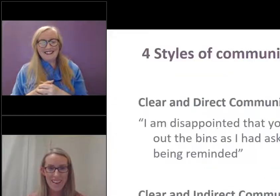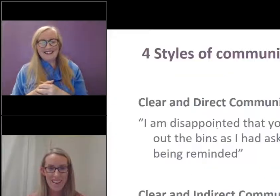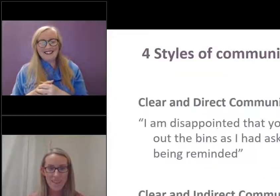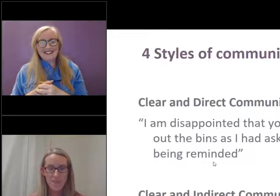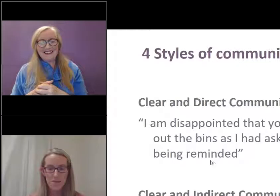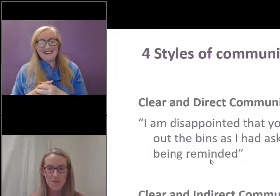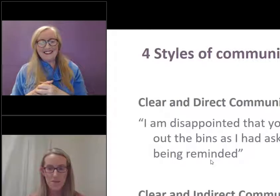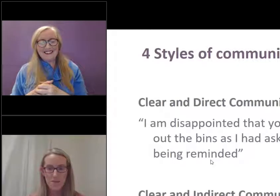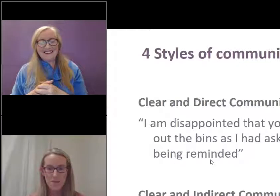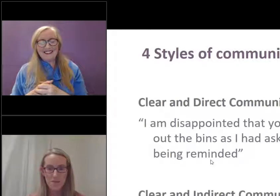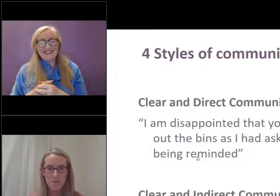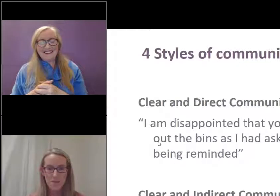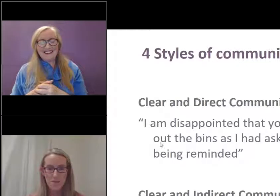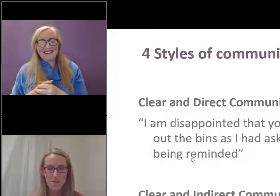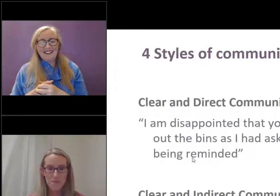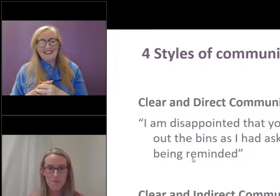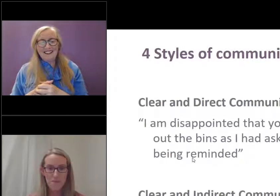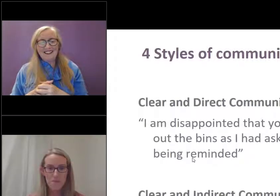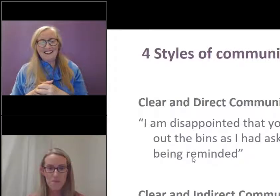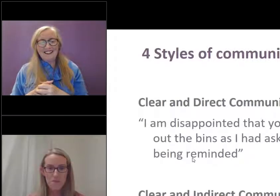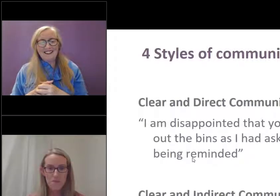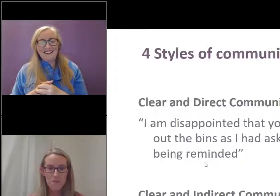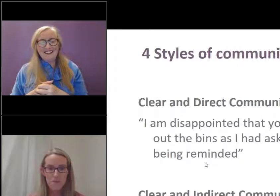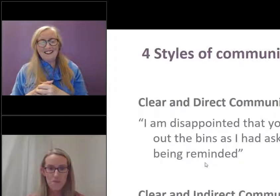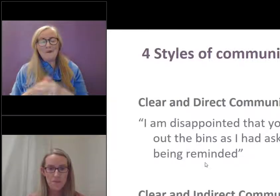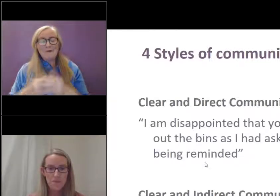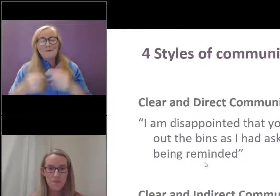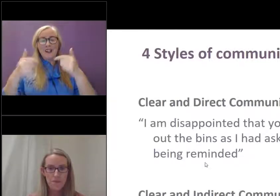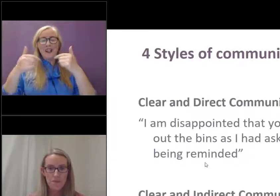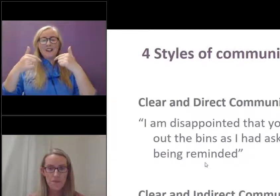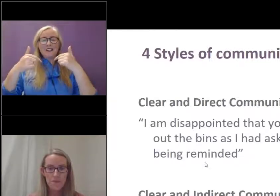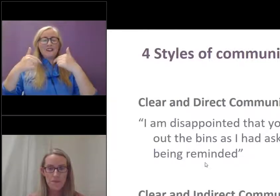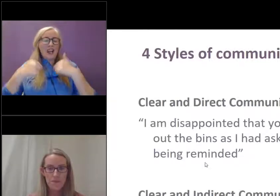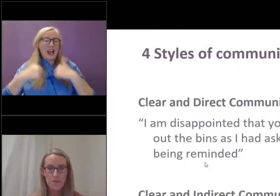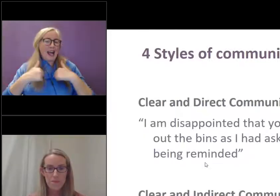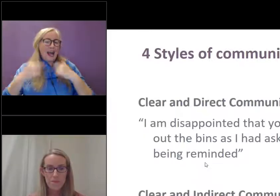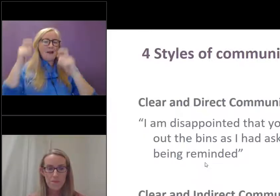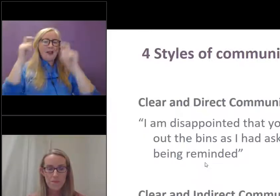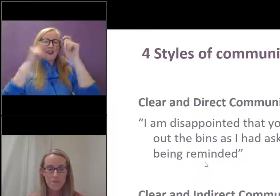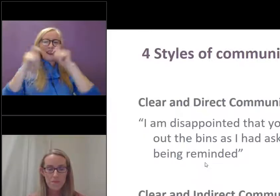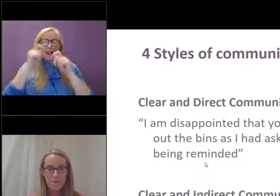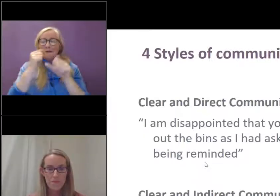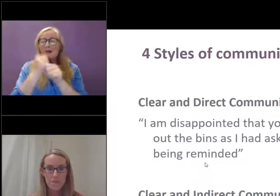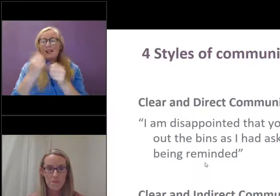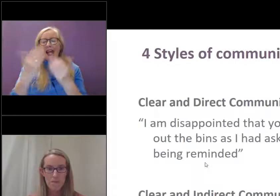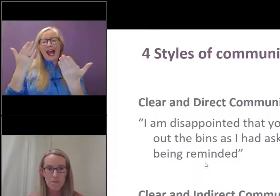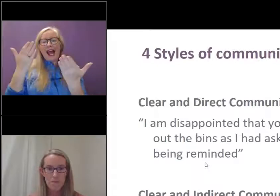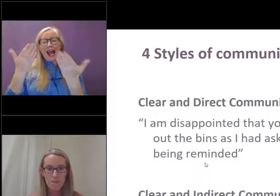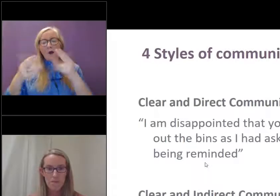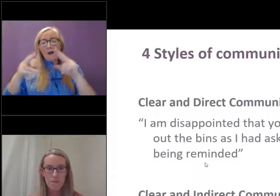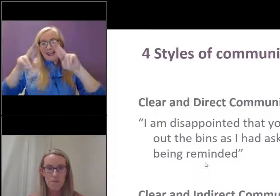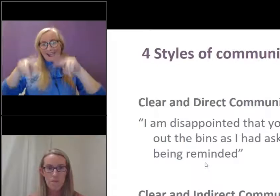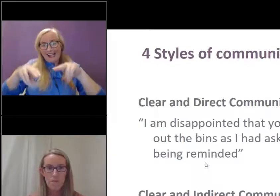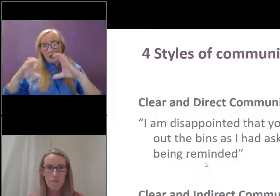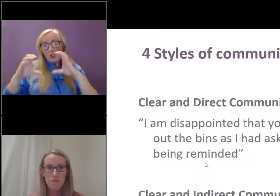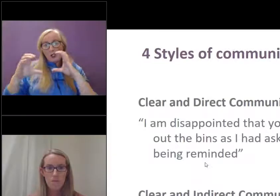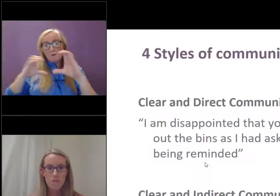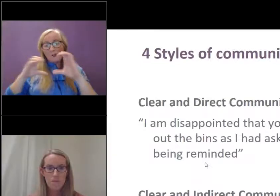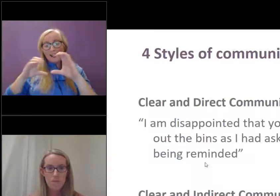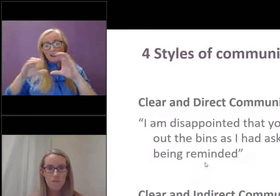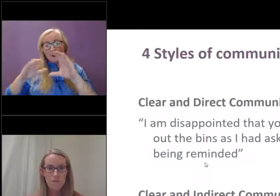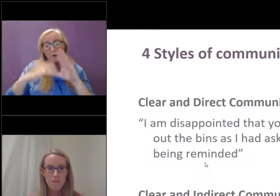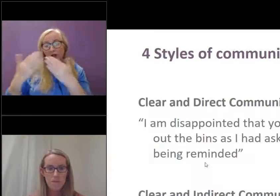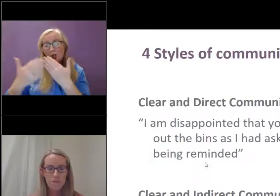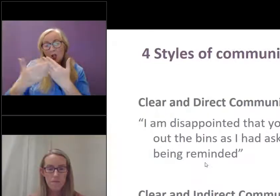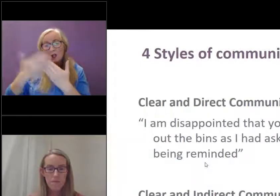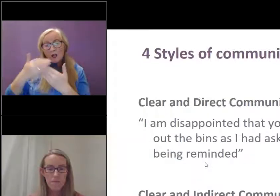So I am kind of thinking about how do we communicate with our young people, and I pulled this